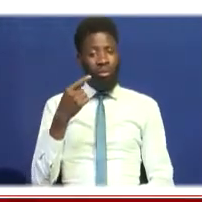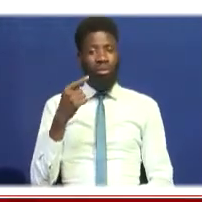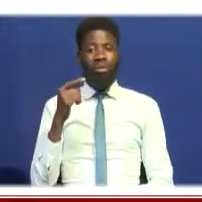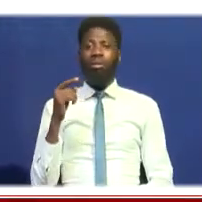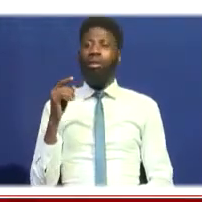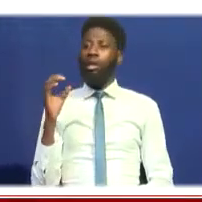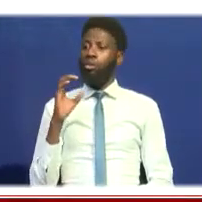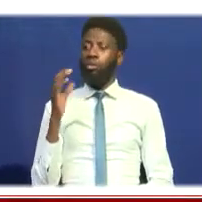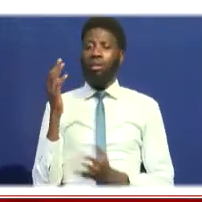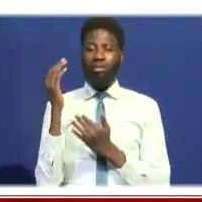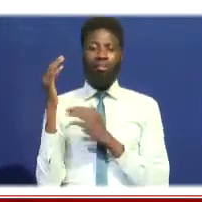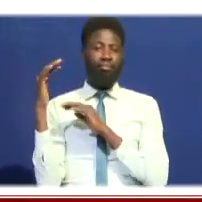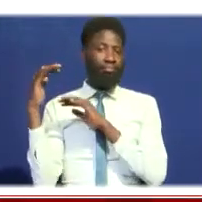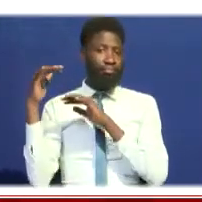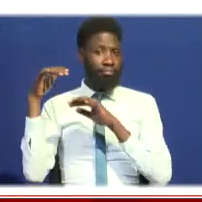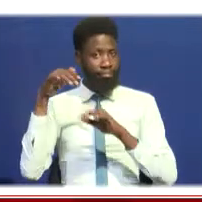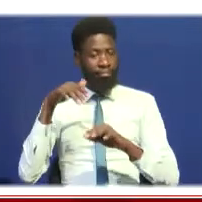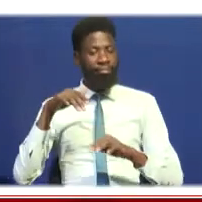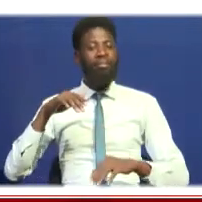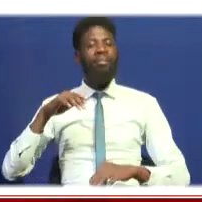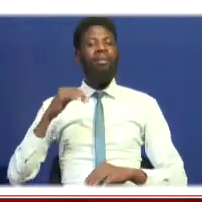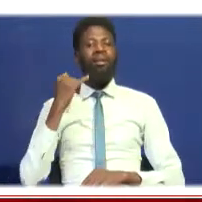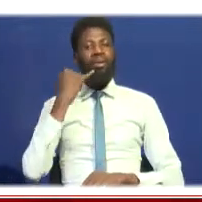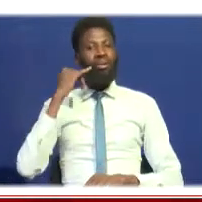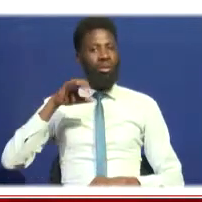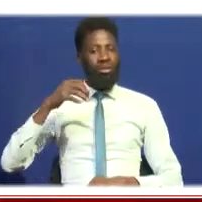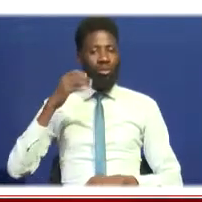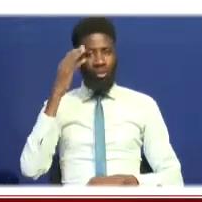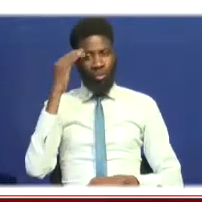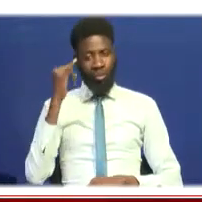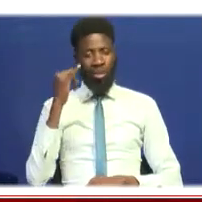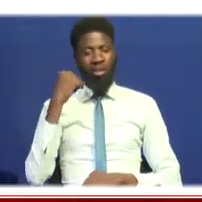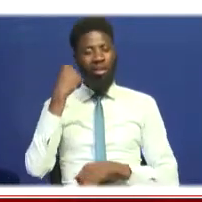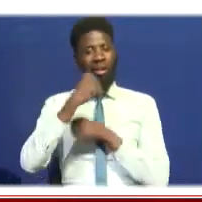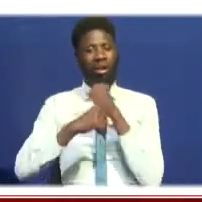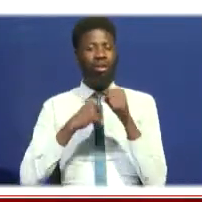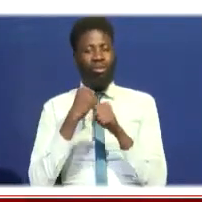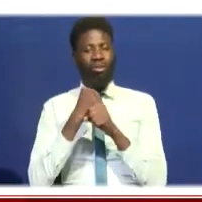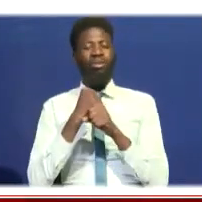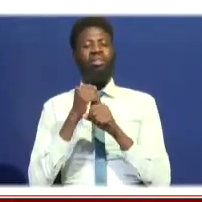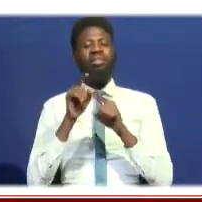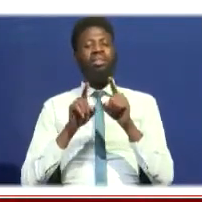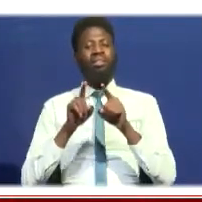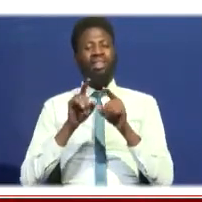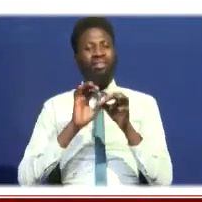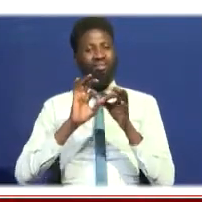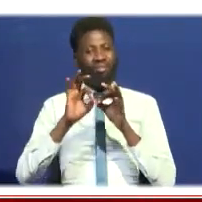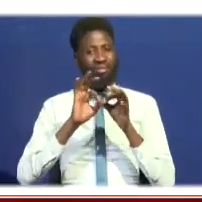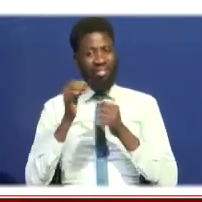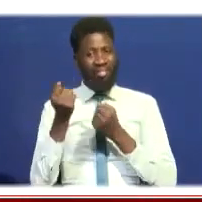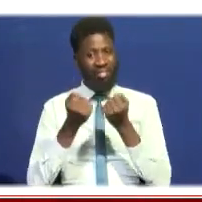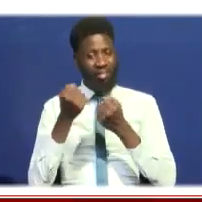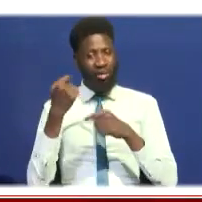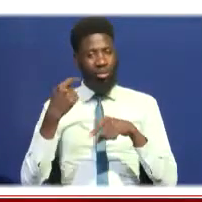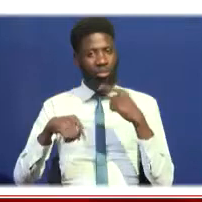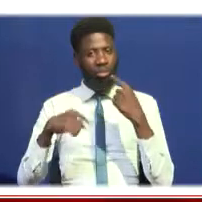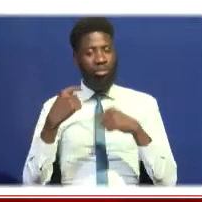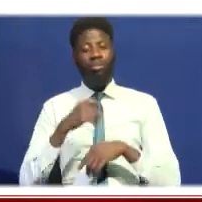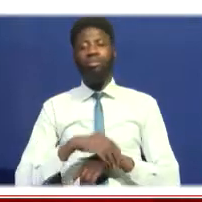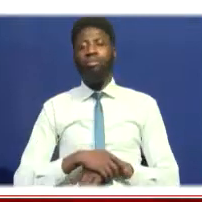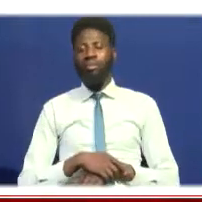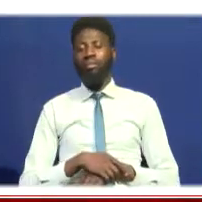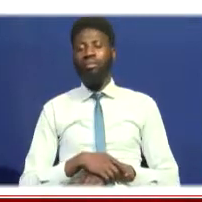county for the annual Safari Rally event. Already, hotels are registering 90% bed occupancy as racing